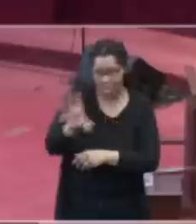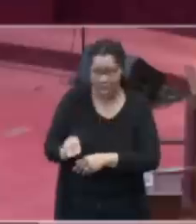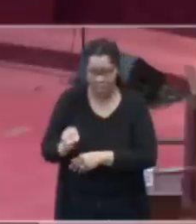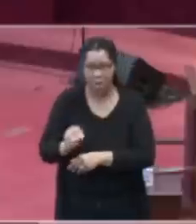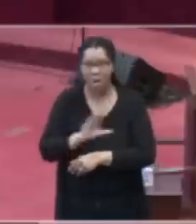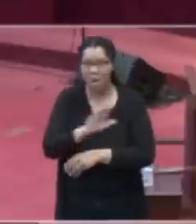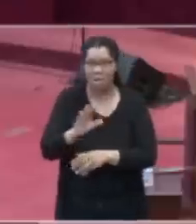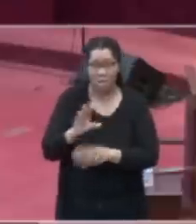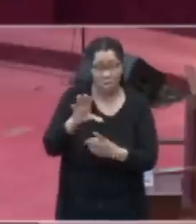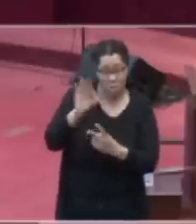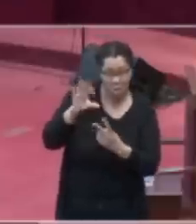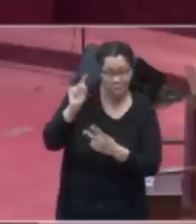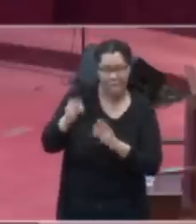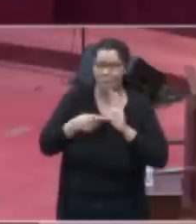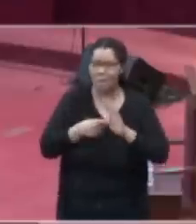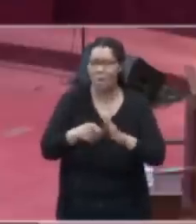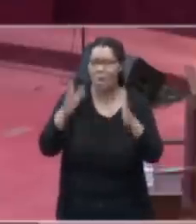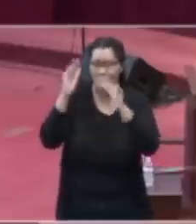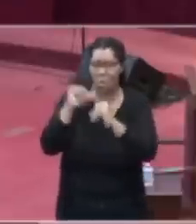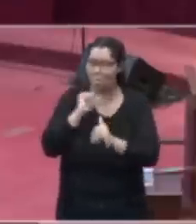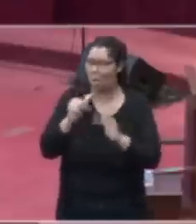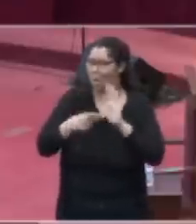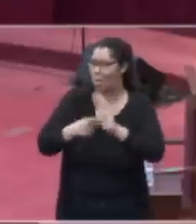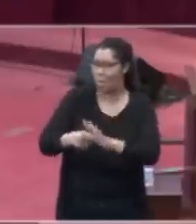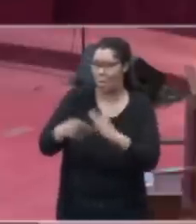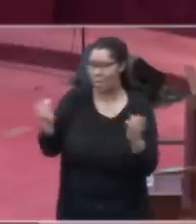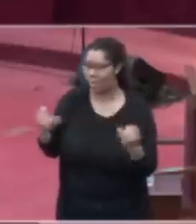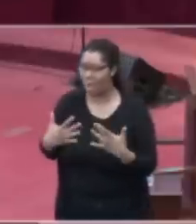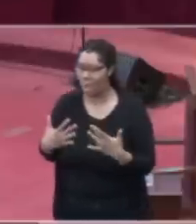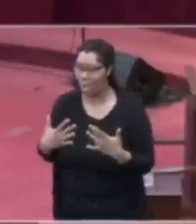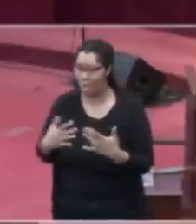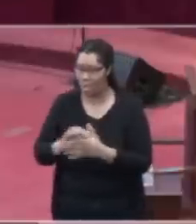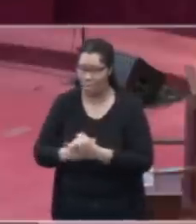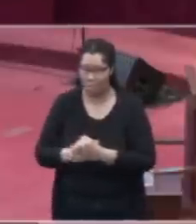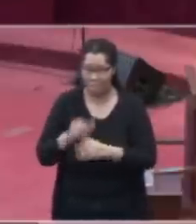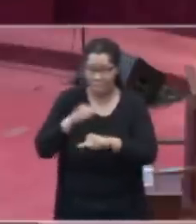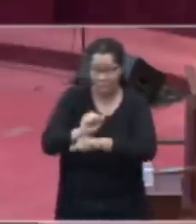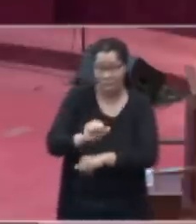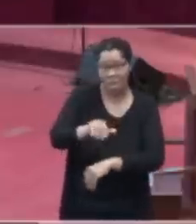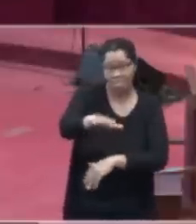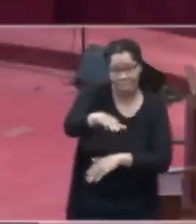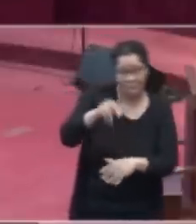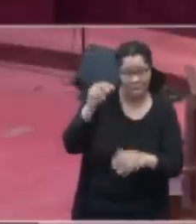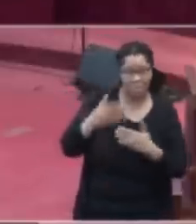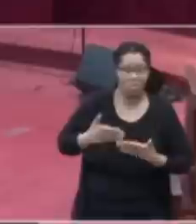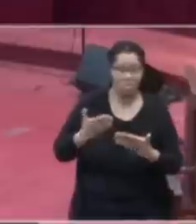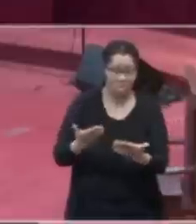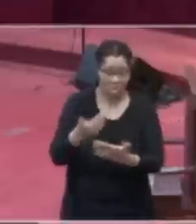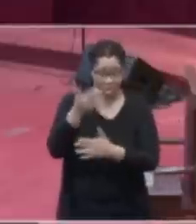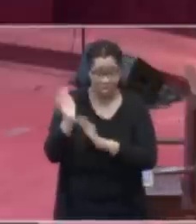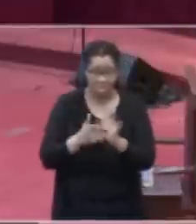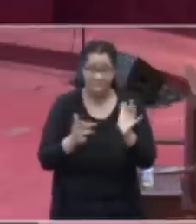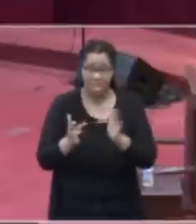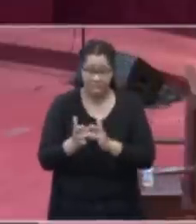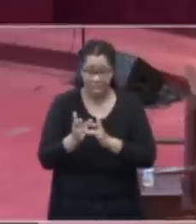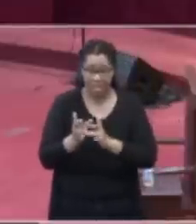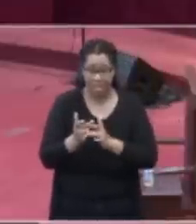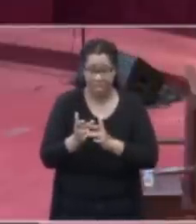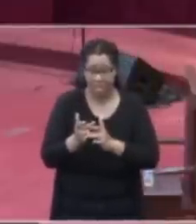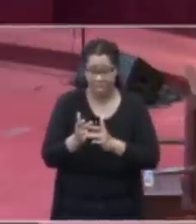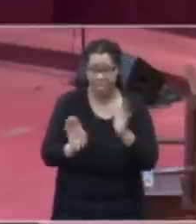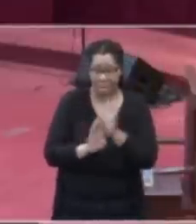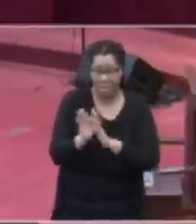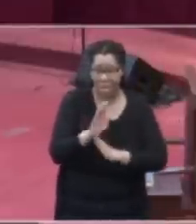reflect your hopes and not your fears. And Ararat, I'm suggesting that Jesus feeds your hopes